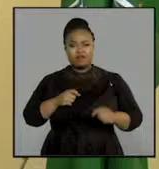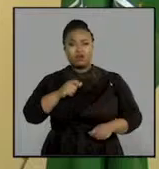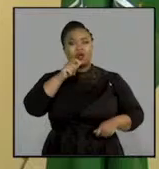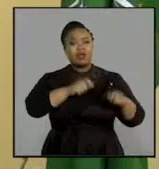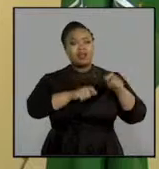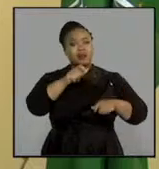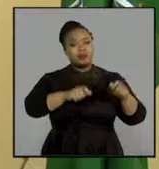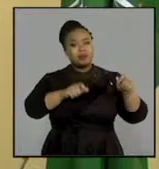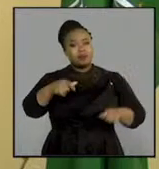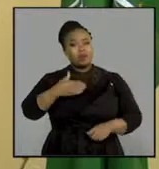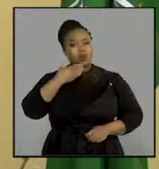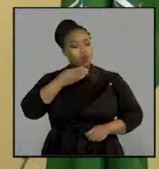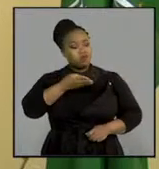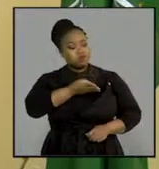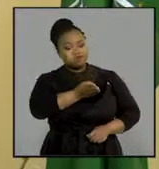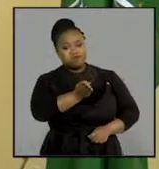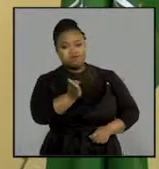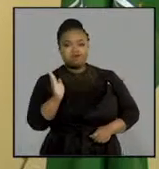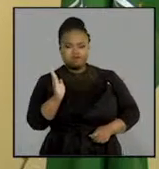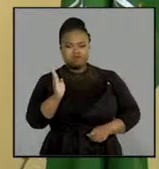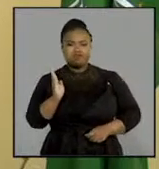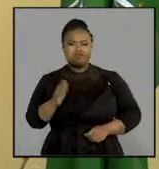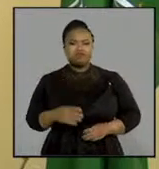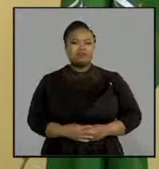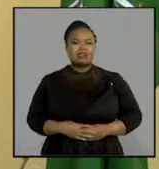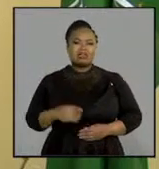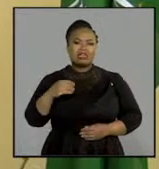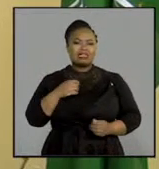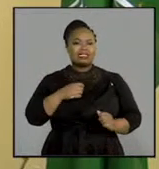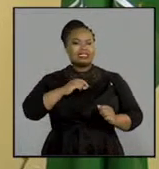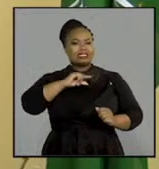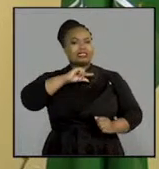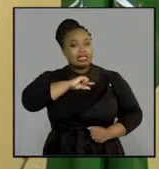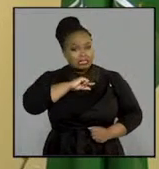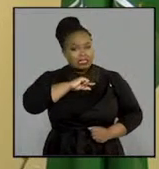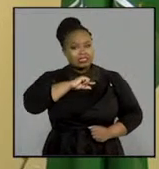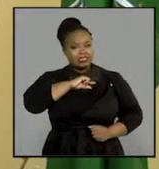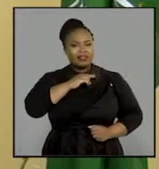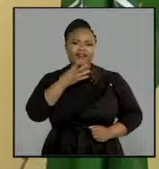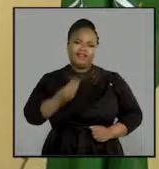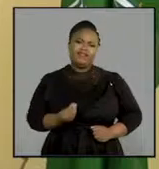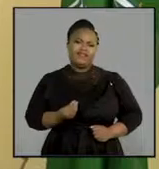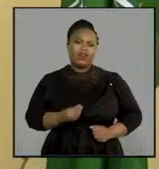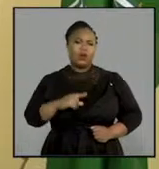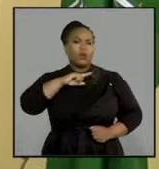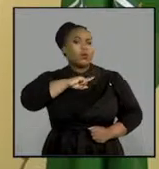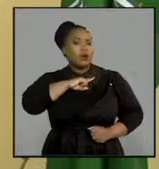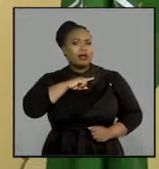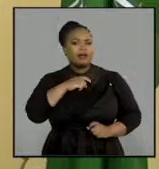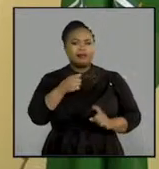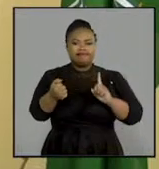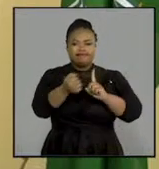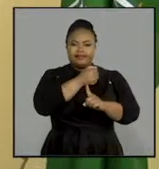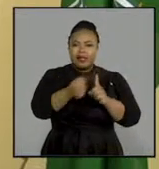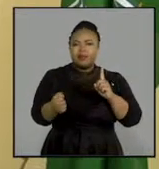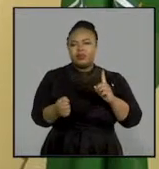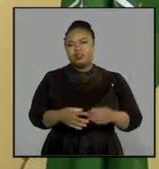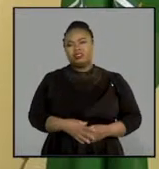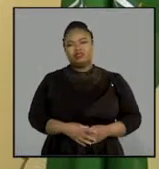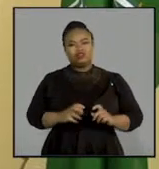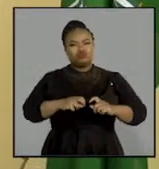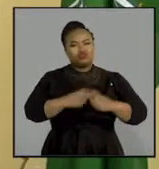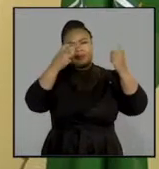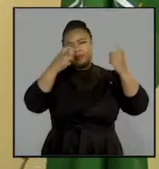harsh penalties and sentences to those found guilty of